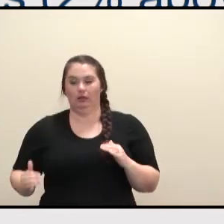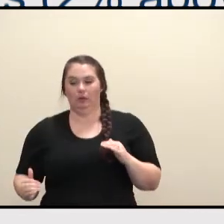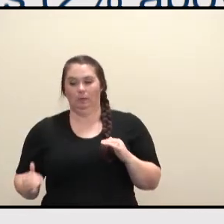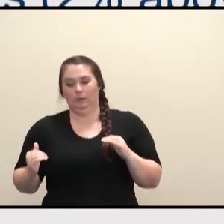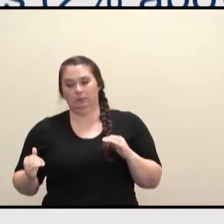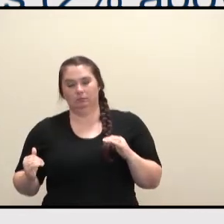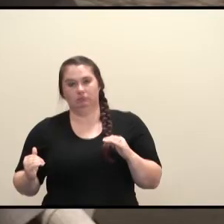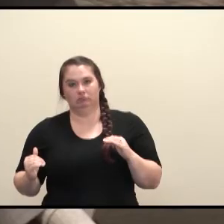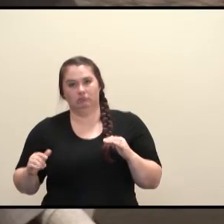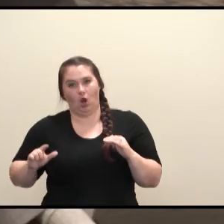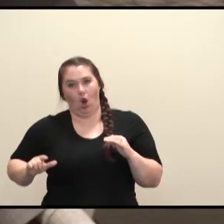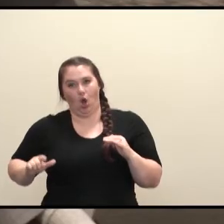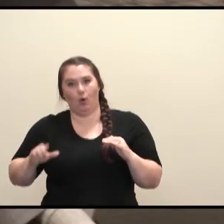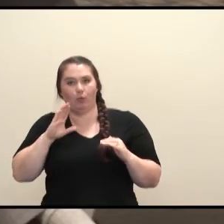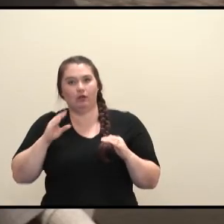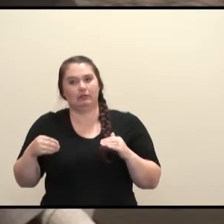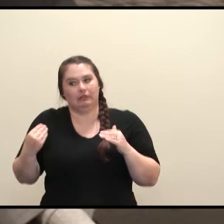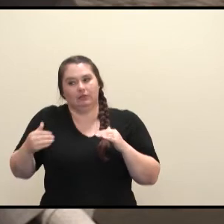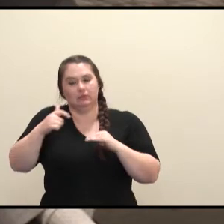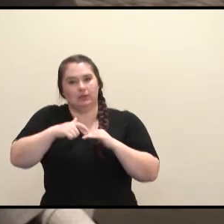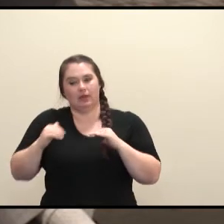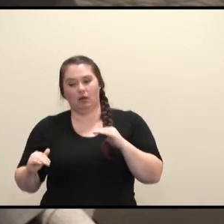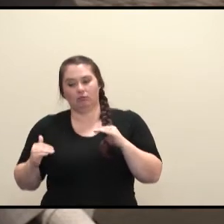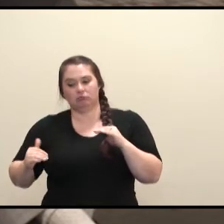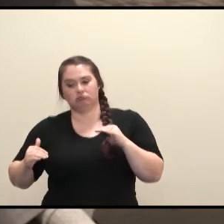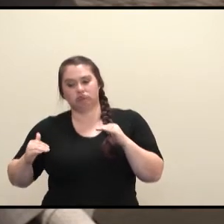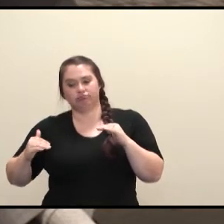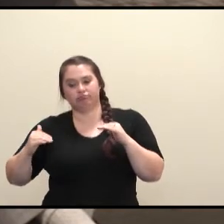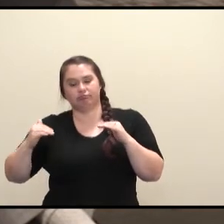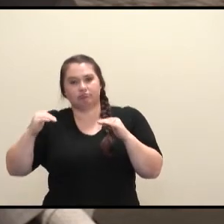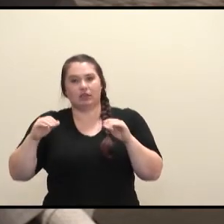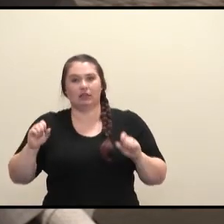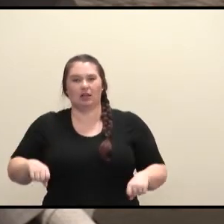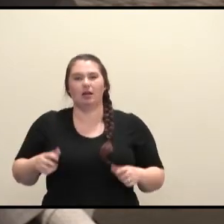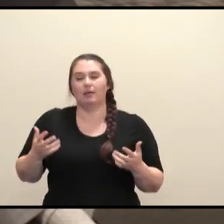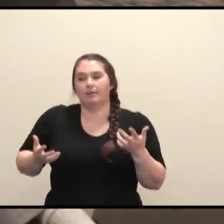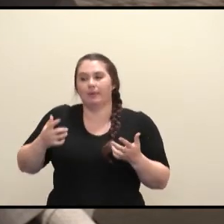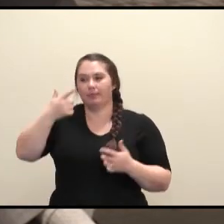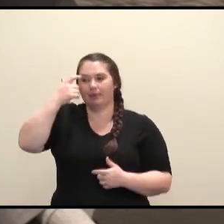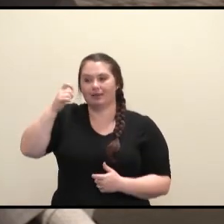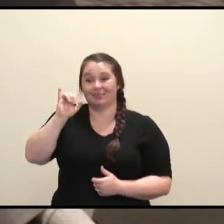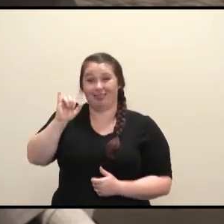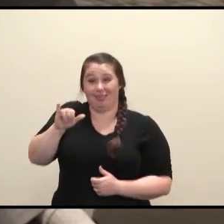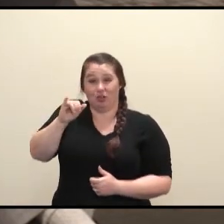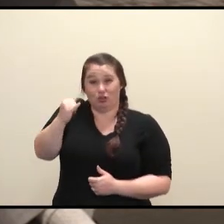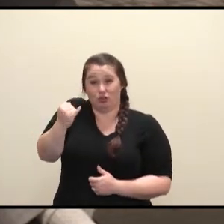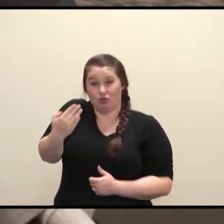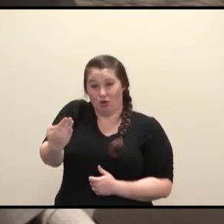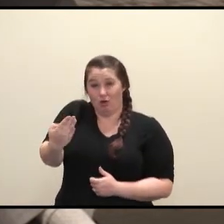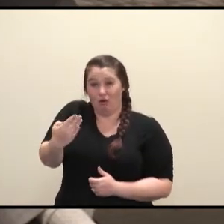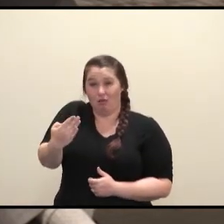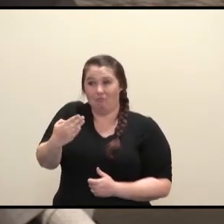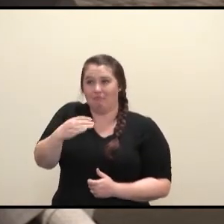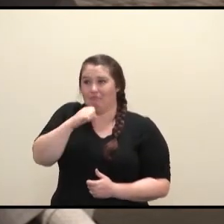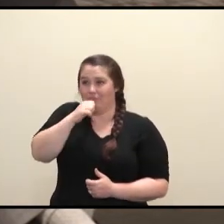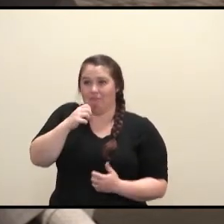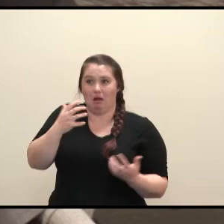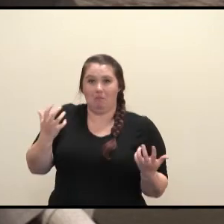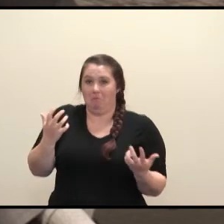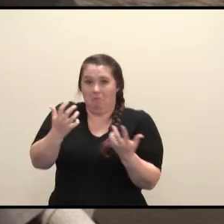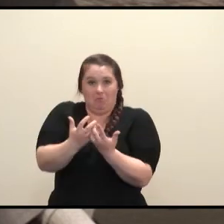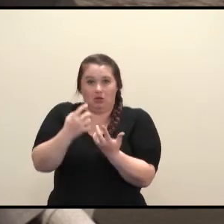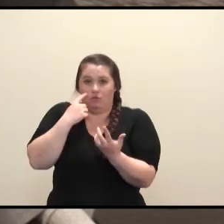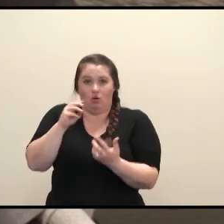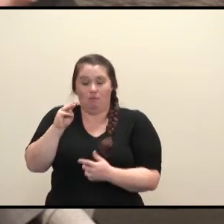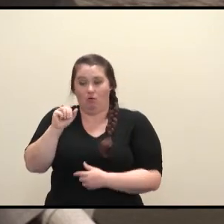low and let them get a little bit of time to move along. It could be because maybe that job is not an exact match in the market. It